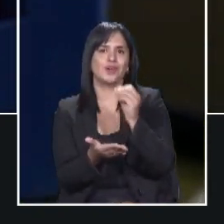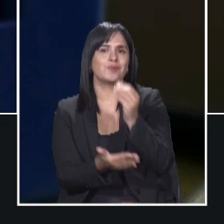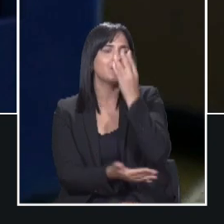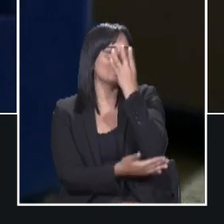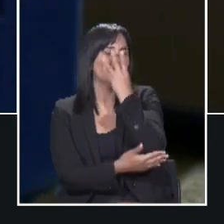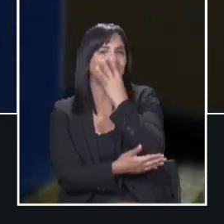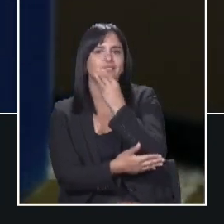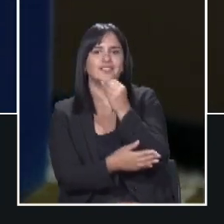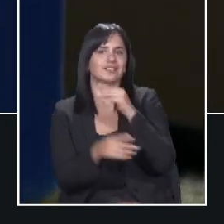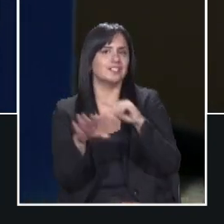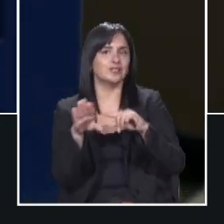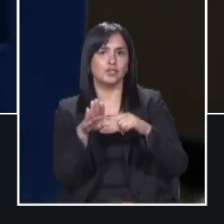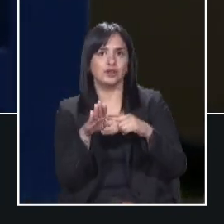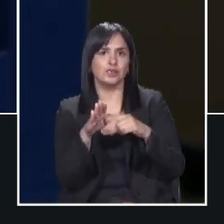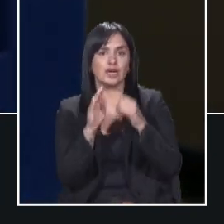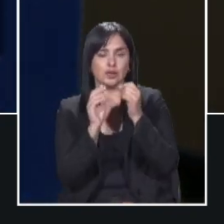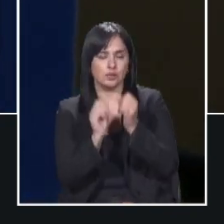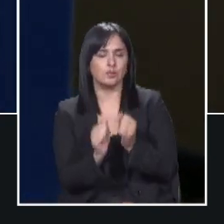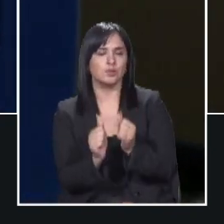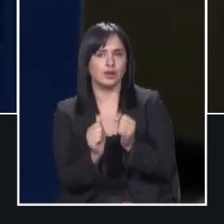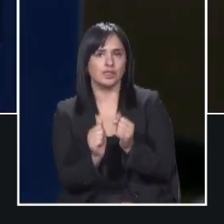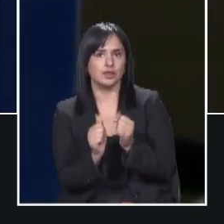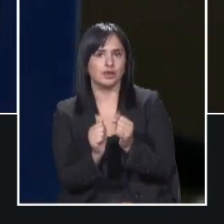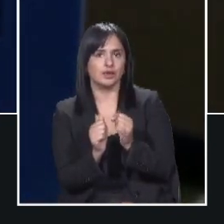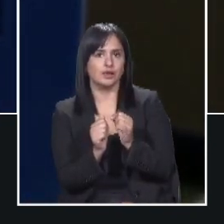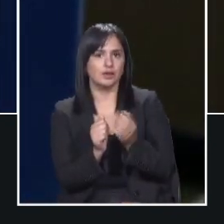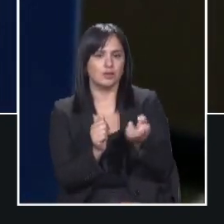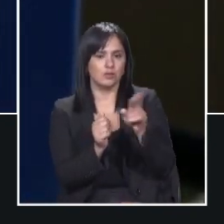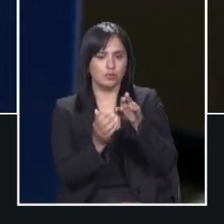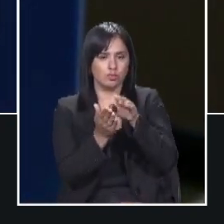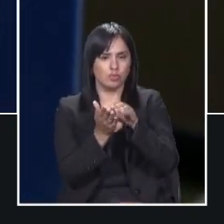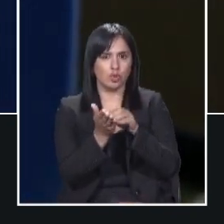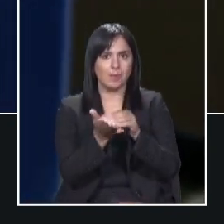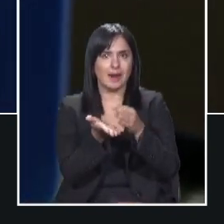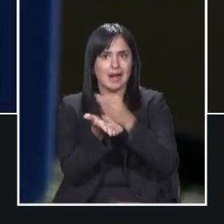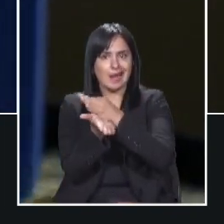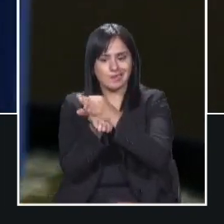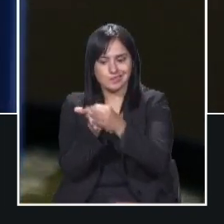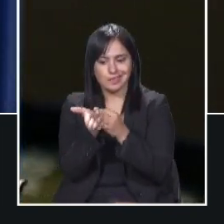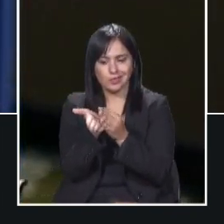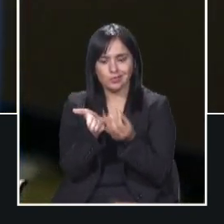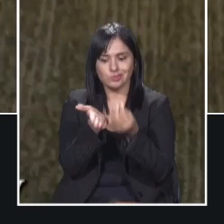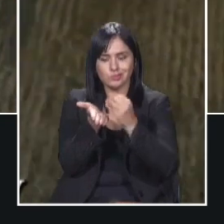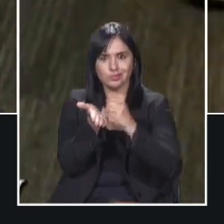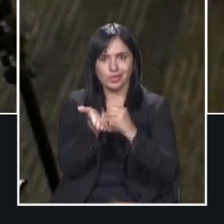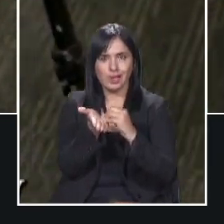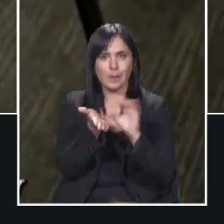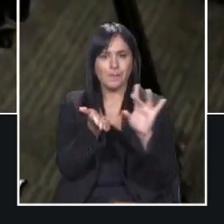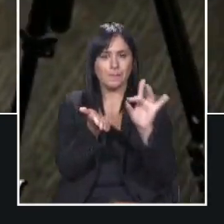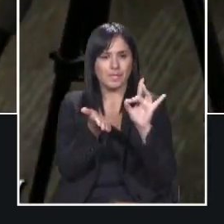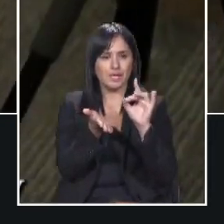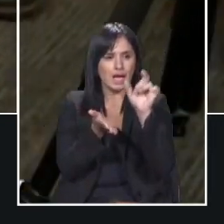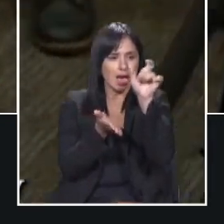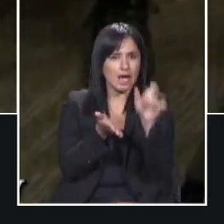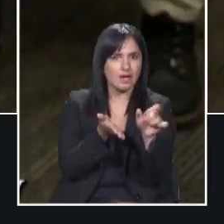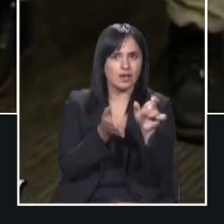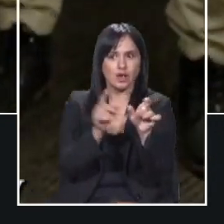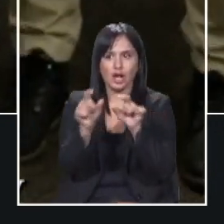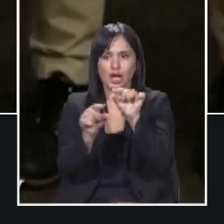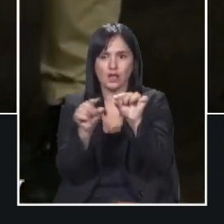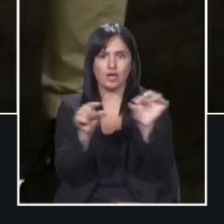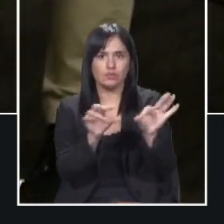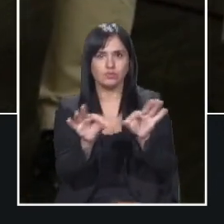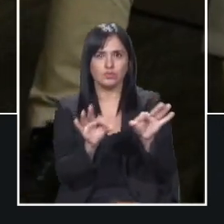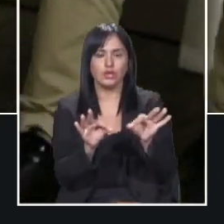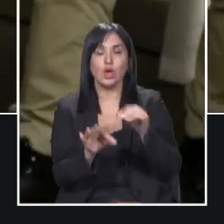actually reprogram the cells to detect one compound or another. Today we are working with explosive, but